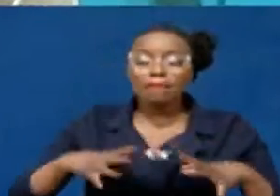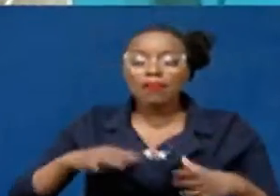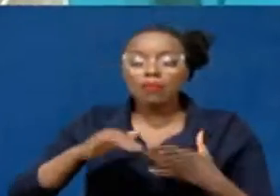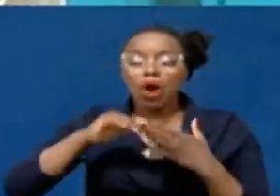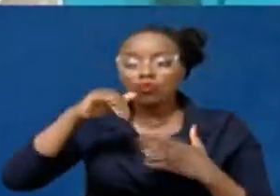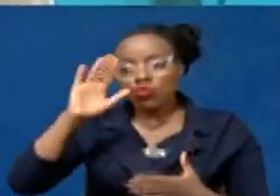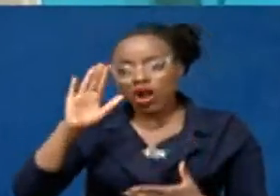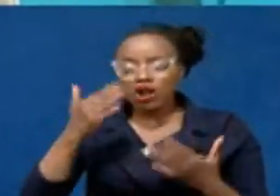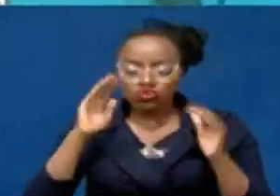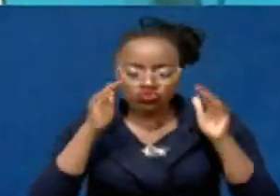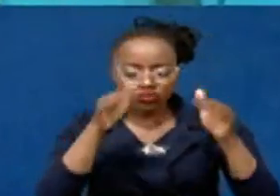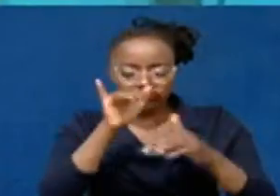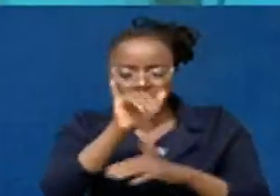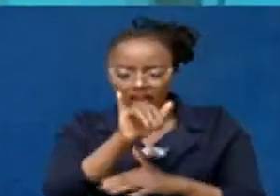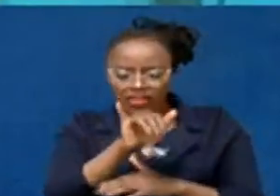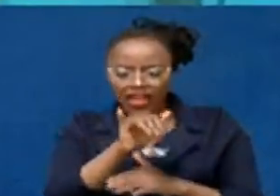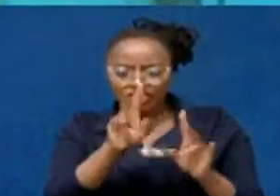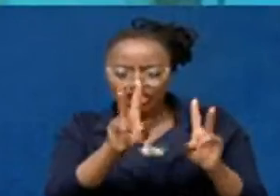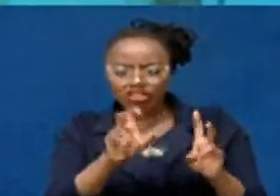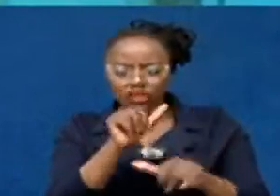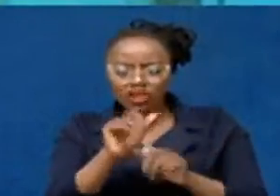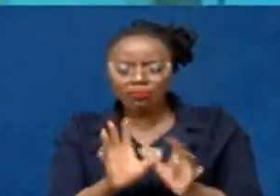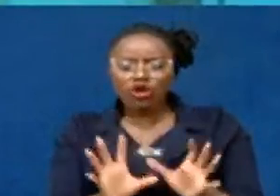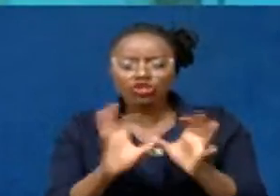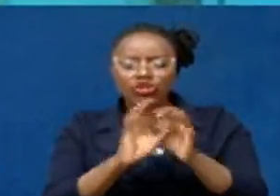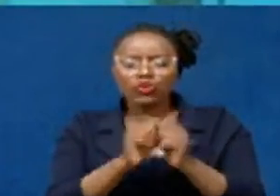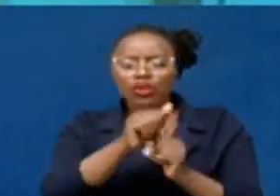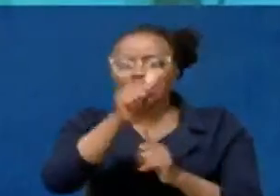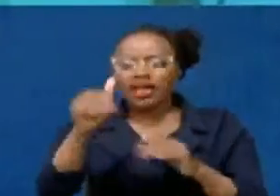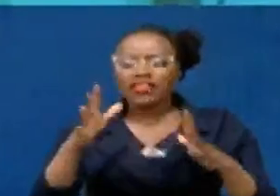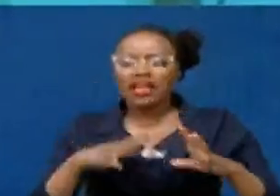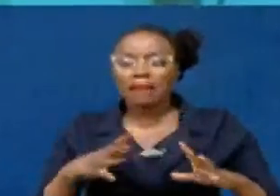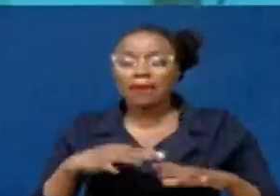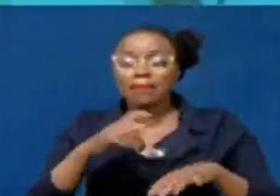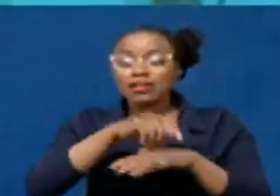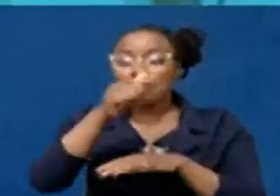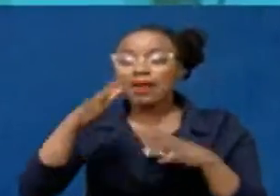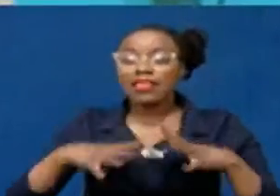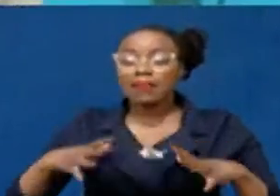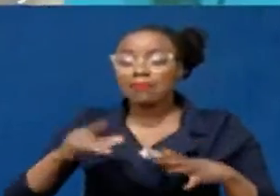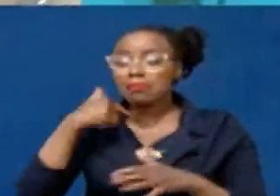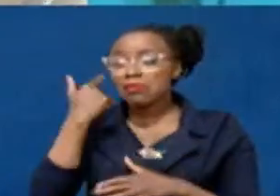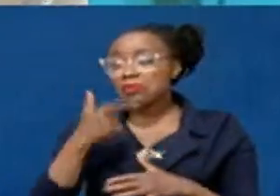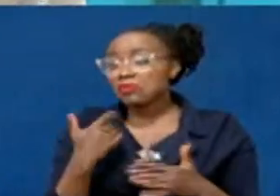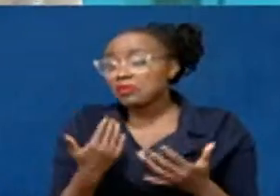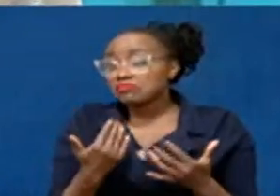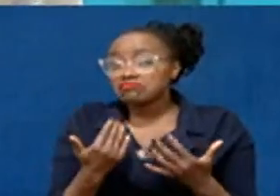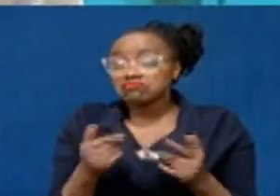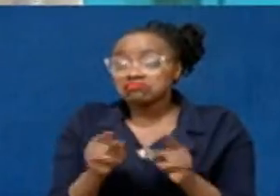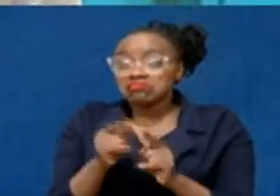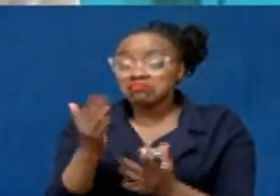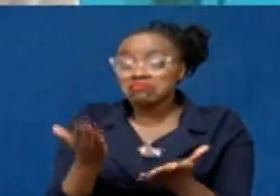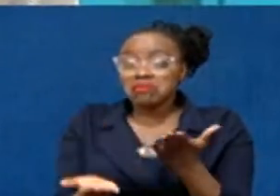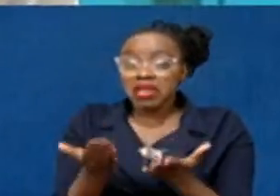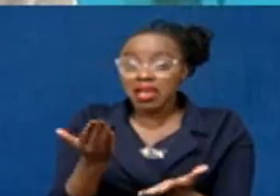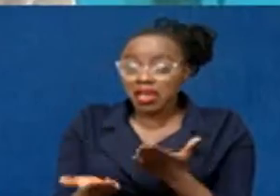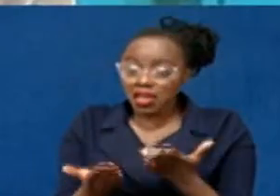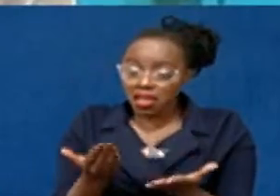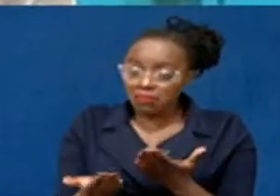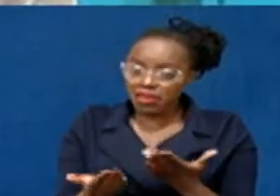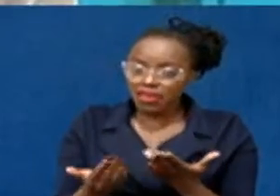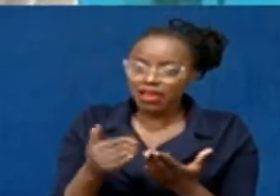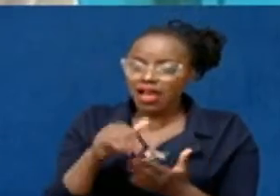more amenable to this whole thing of joining with other people, but there are other people who perhaps quite